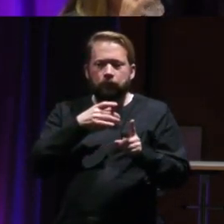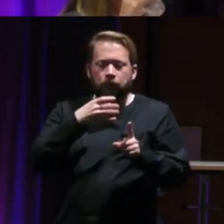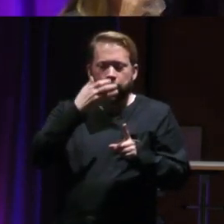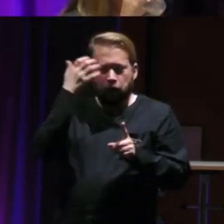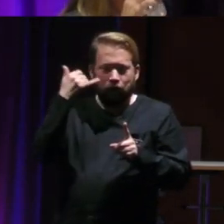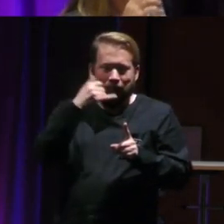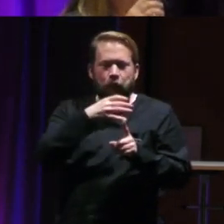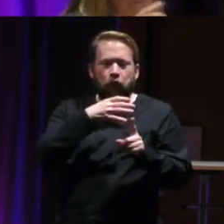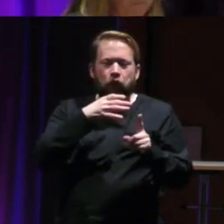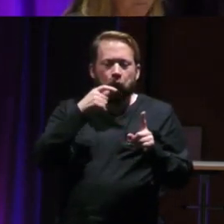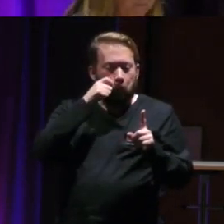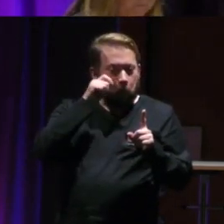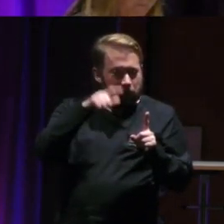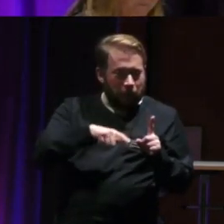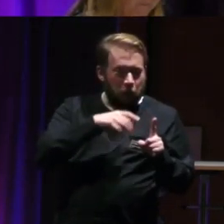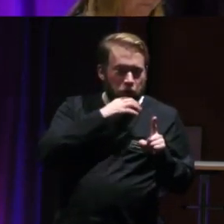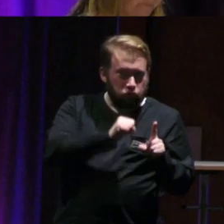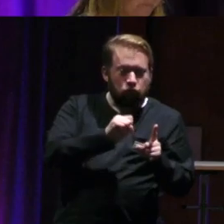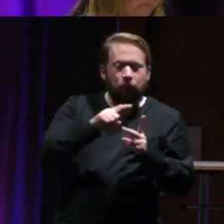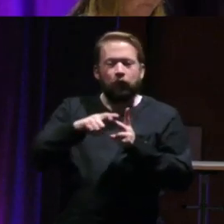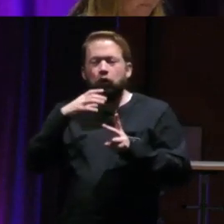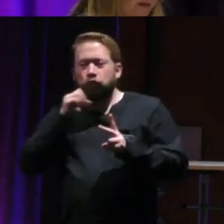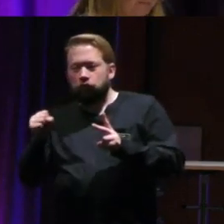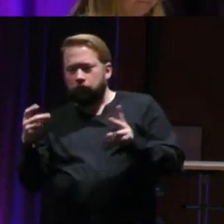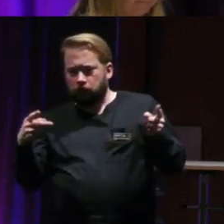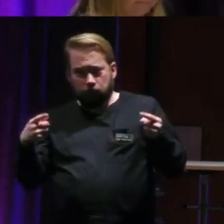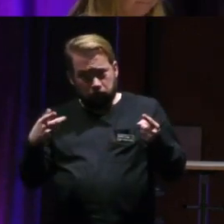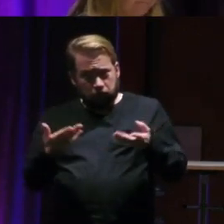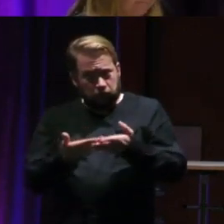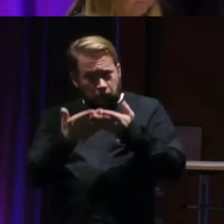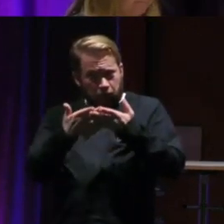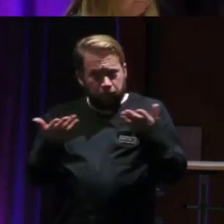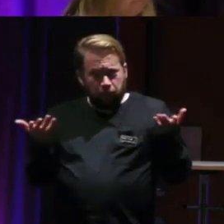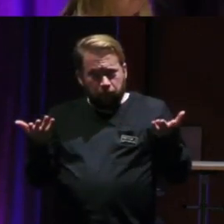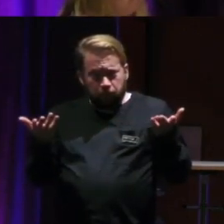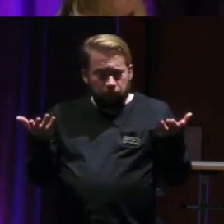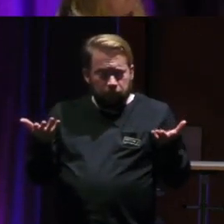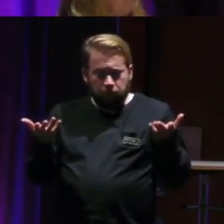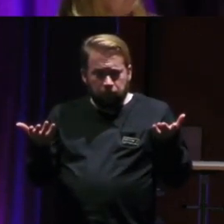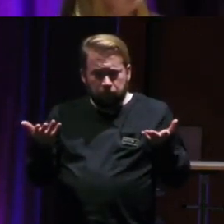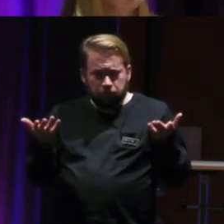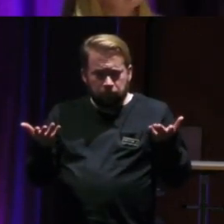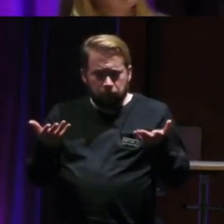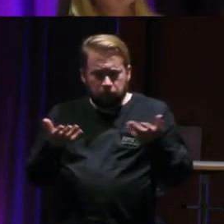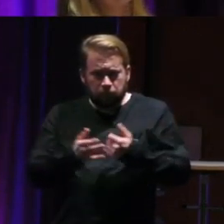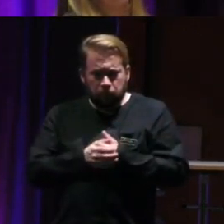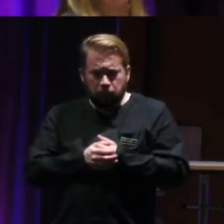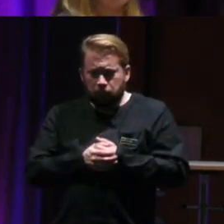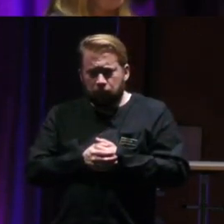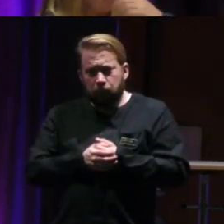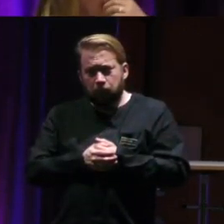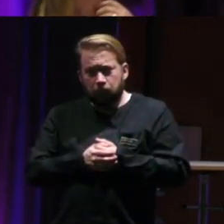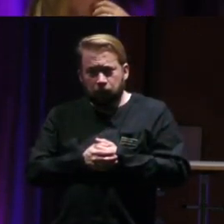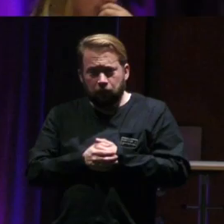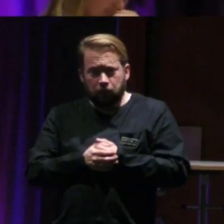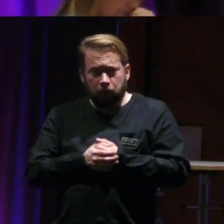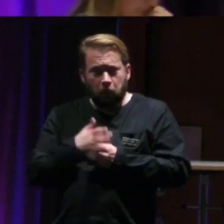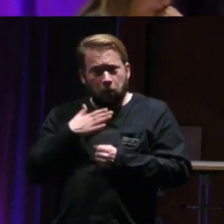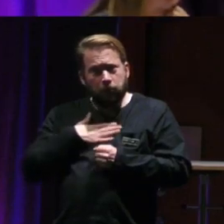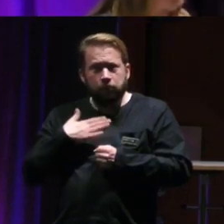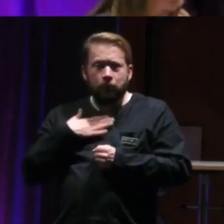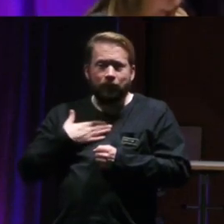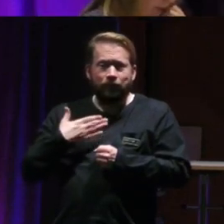and they need help from the West, that the West will take some kind of support for them.